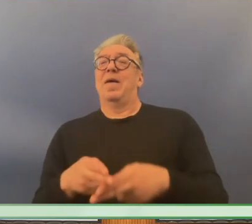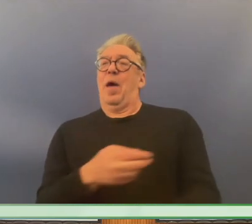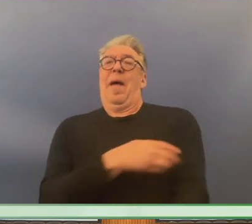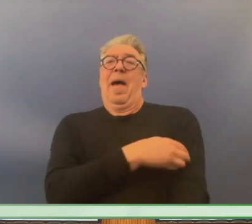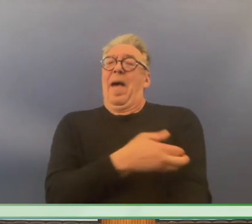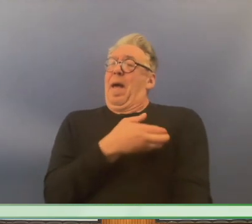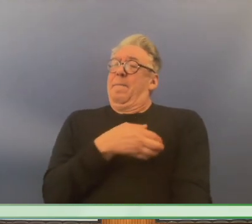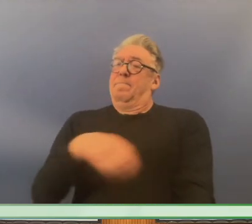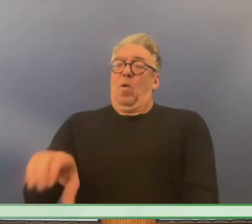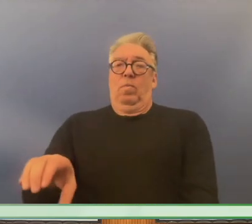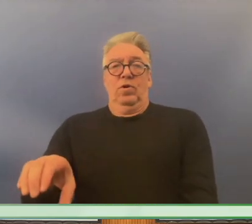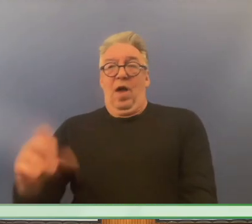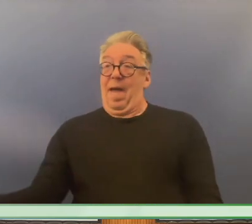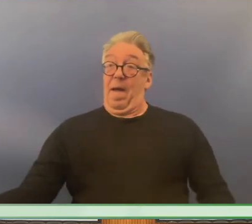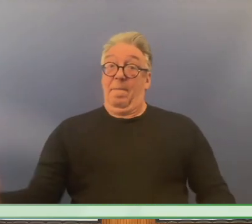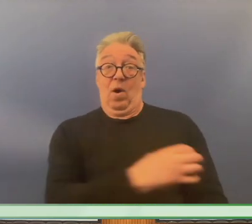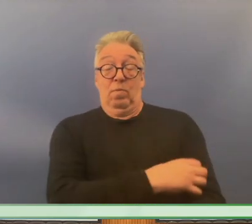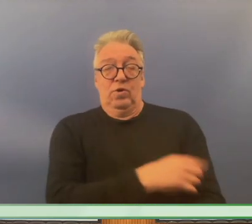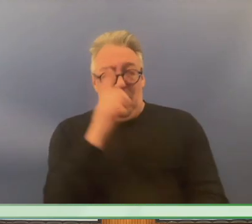we started out 5 years ago,